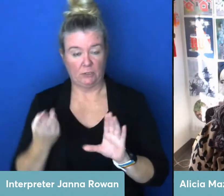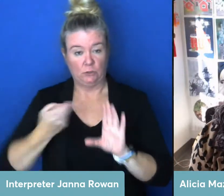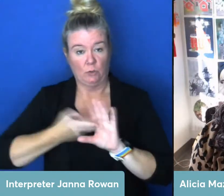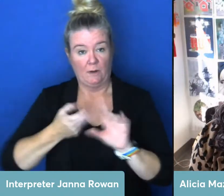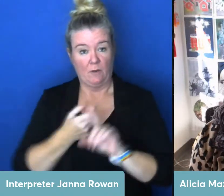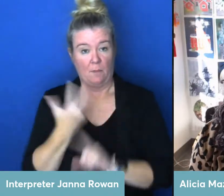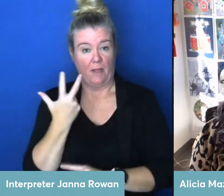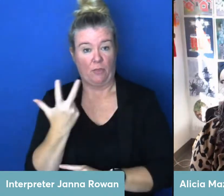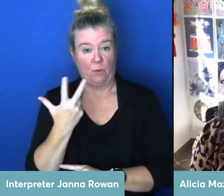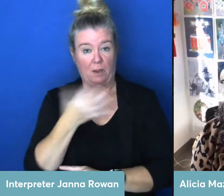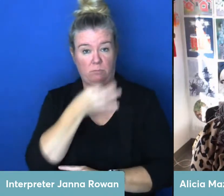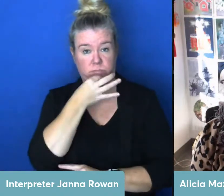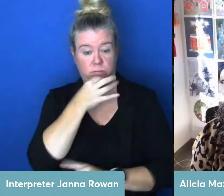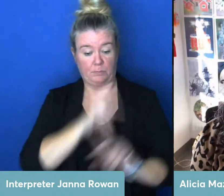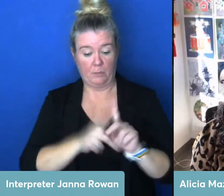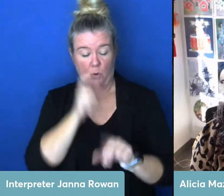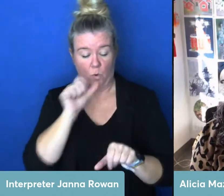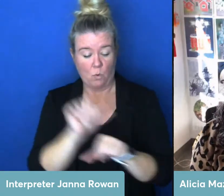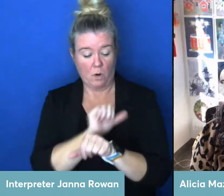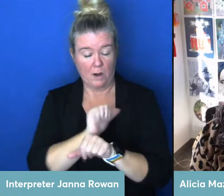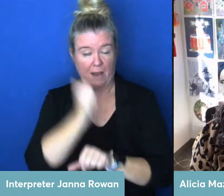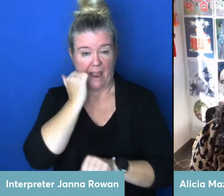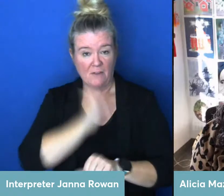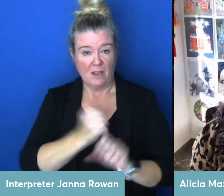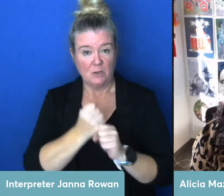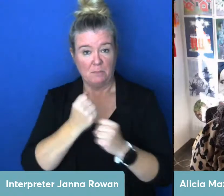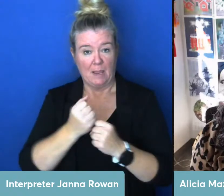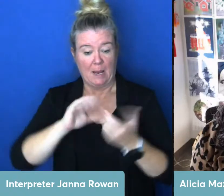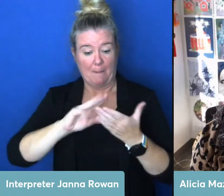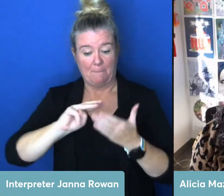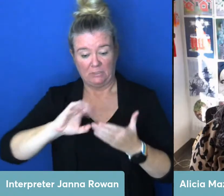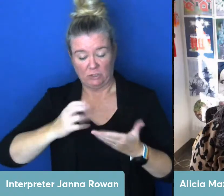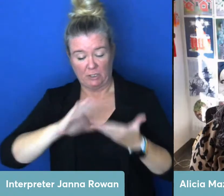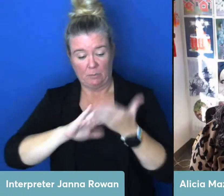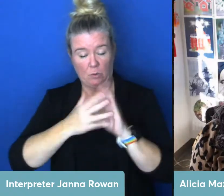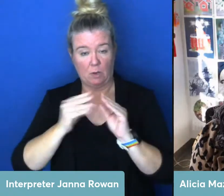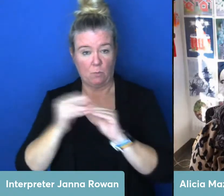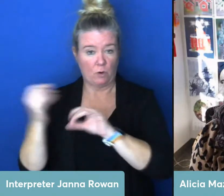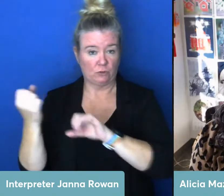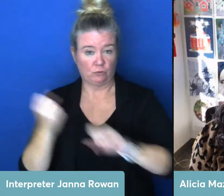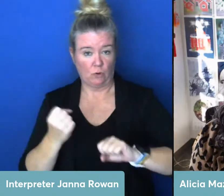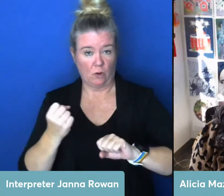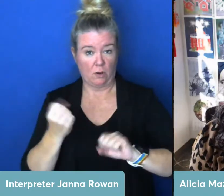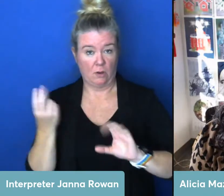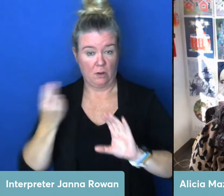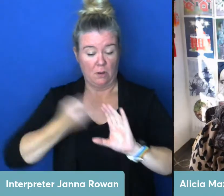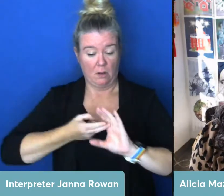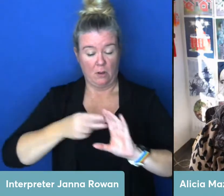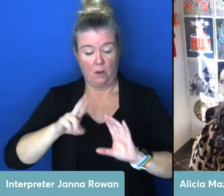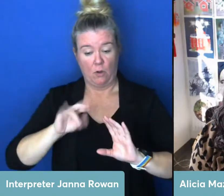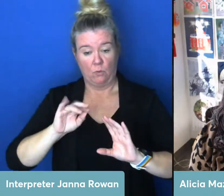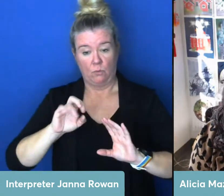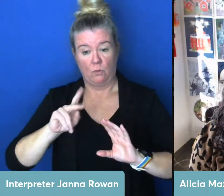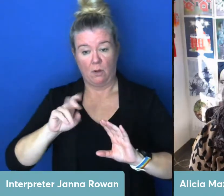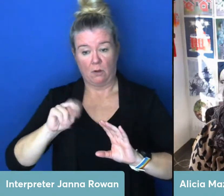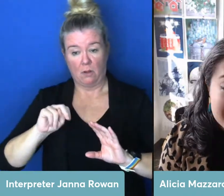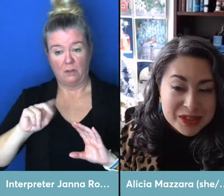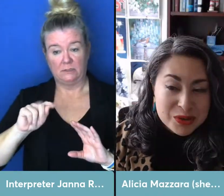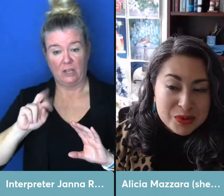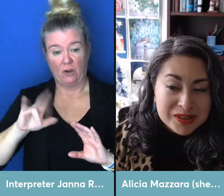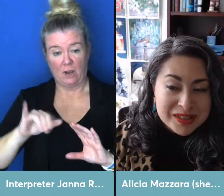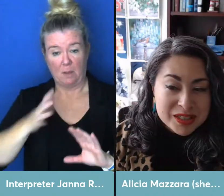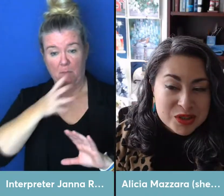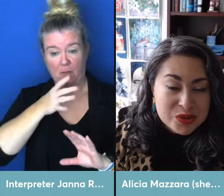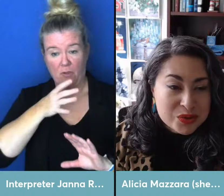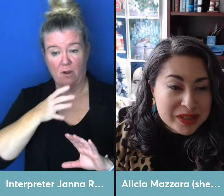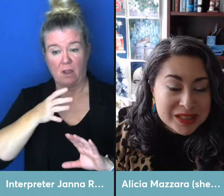three experts who work every day to make Michigan communities stronger. I'm joined by Rock on Terri, who is a mom and an